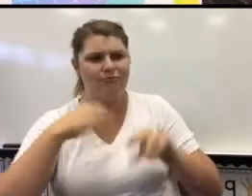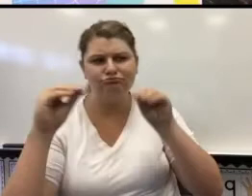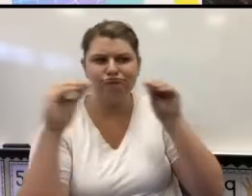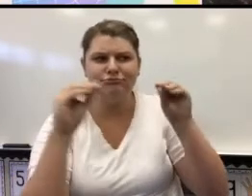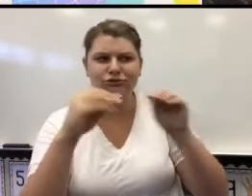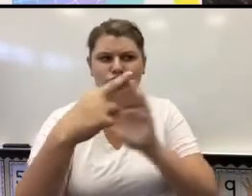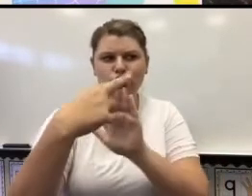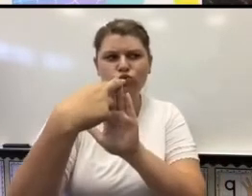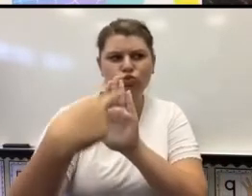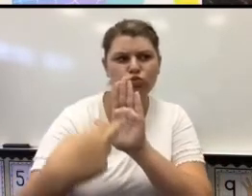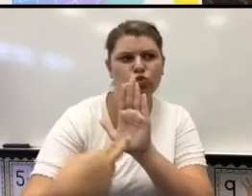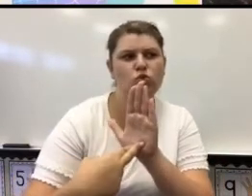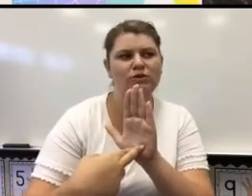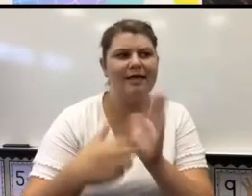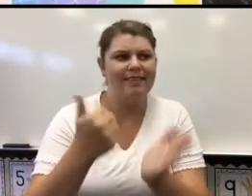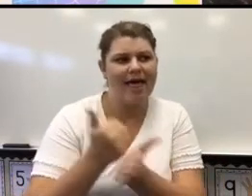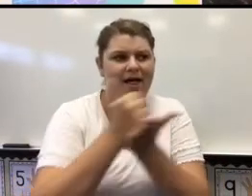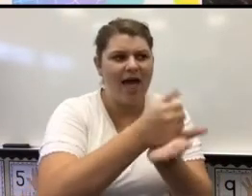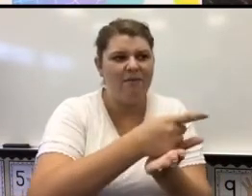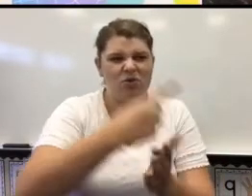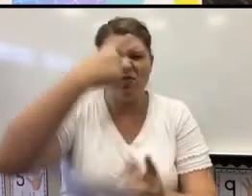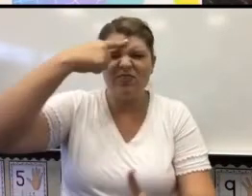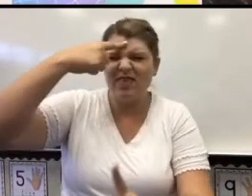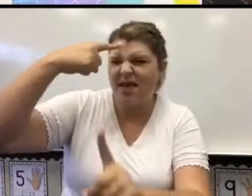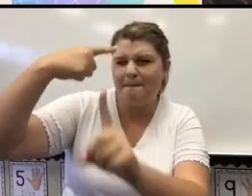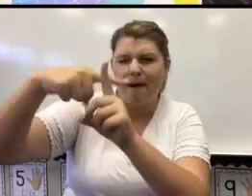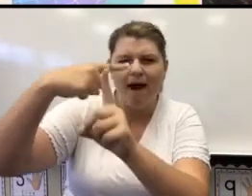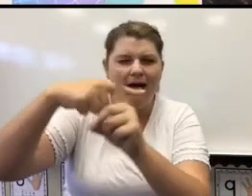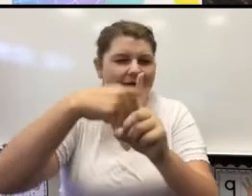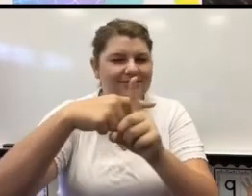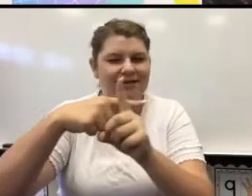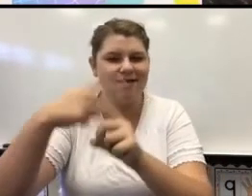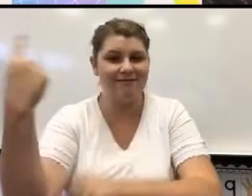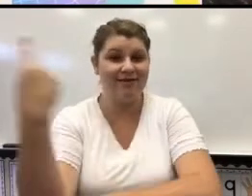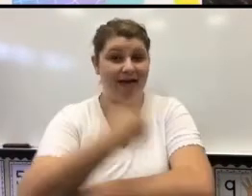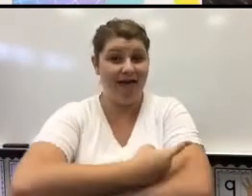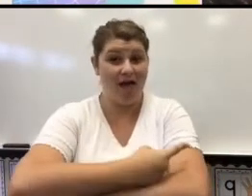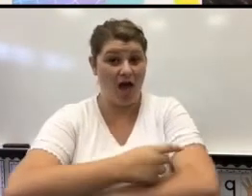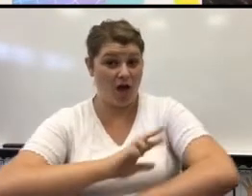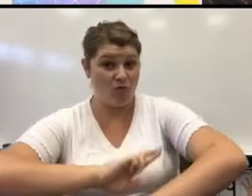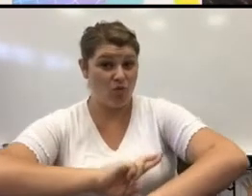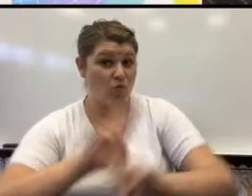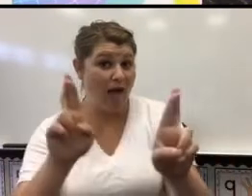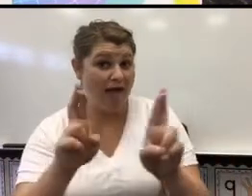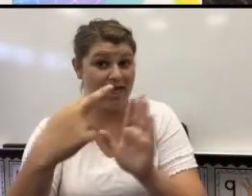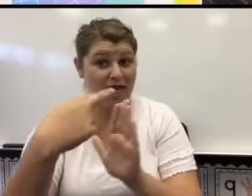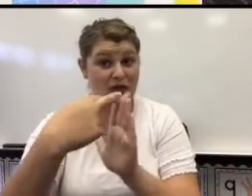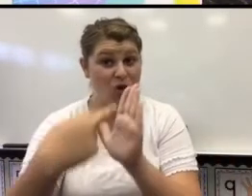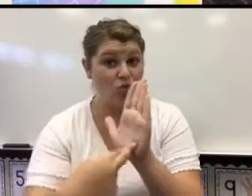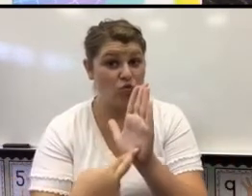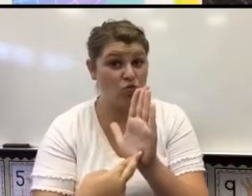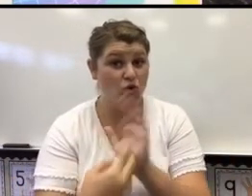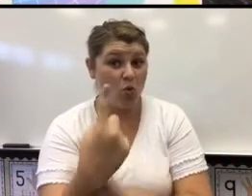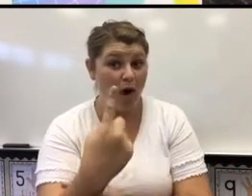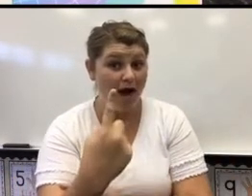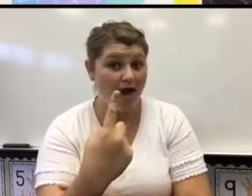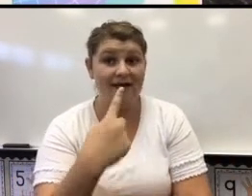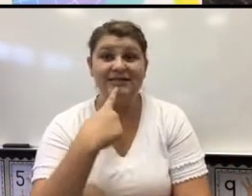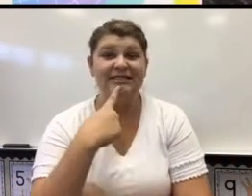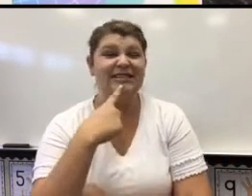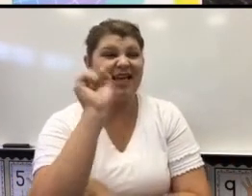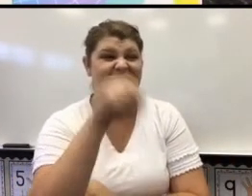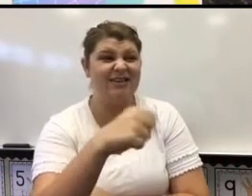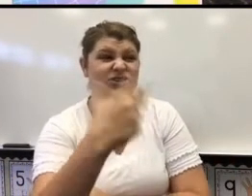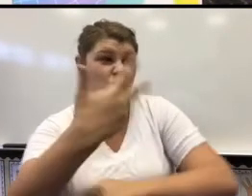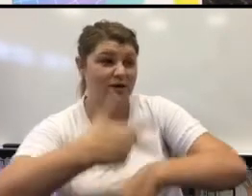going to teach you some rules that will take you on a positive ride through life." "Are you ready to learn the first rule?" Joy